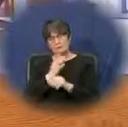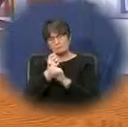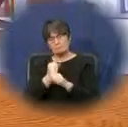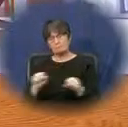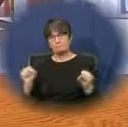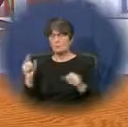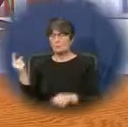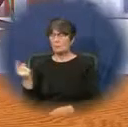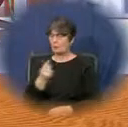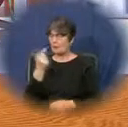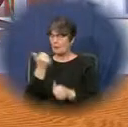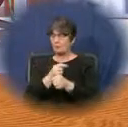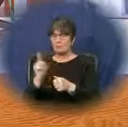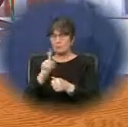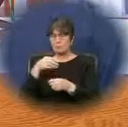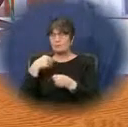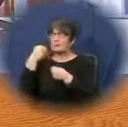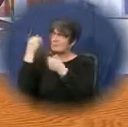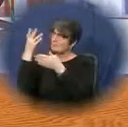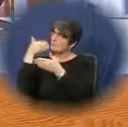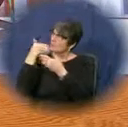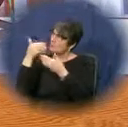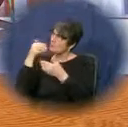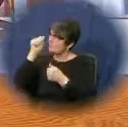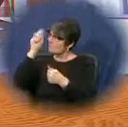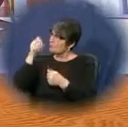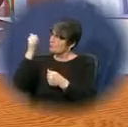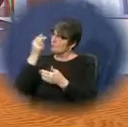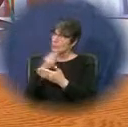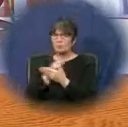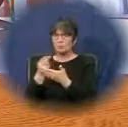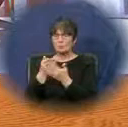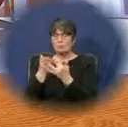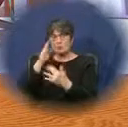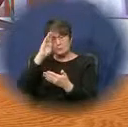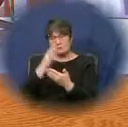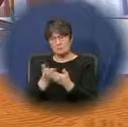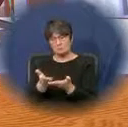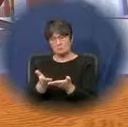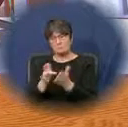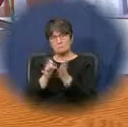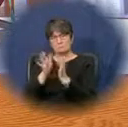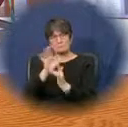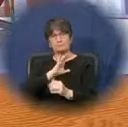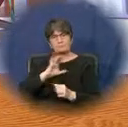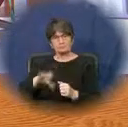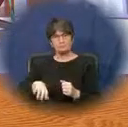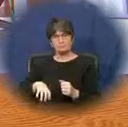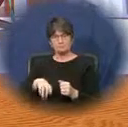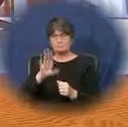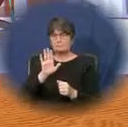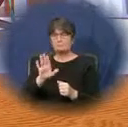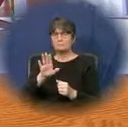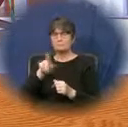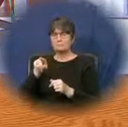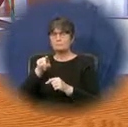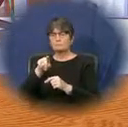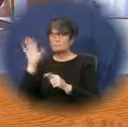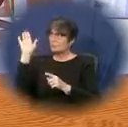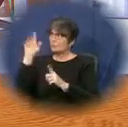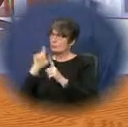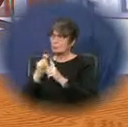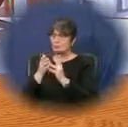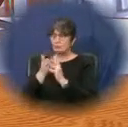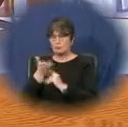salvation, always and everywhere to give you thanks, Father most holy, through your beloved Son, Jesus Christ, your word through whom you made